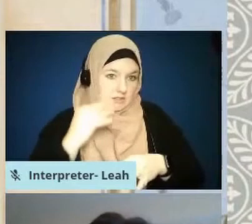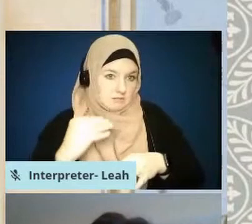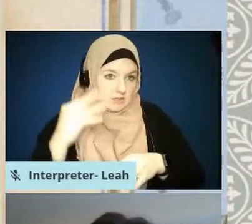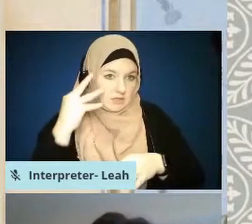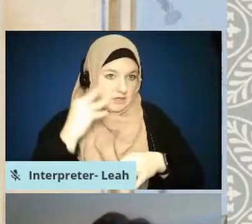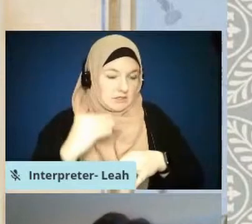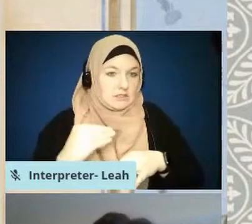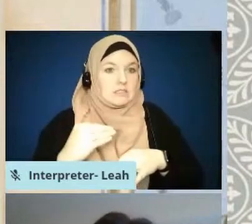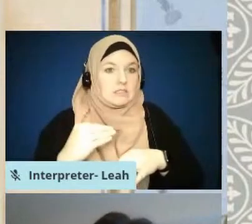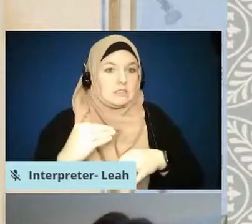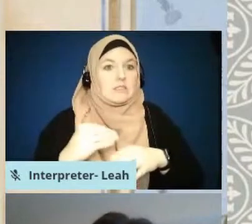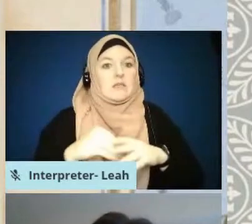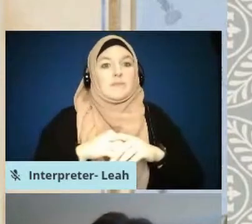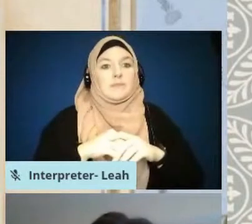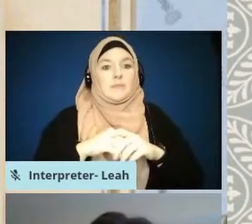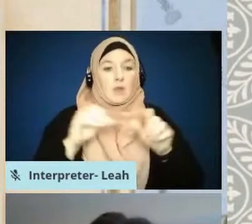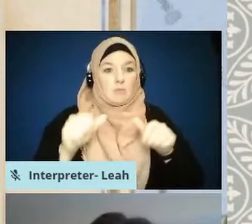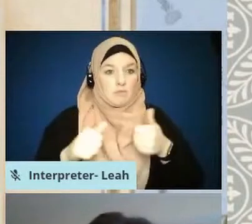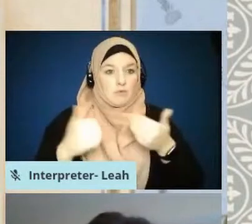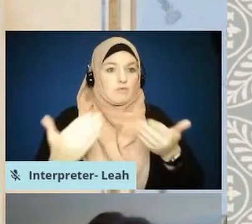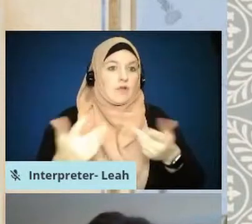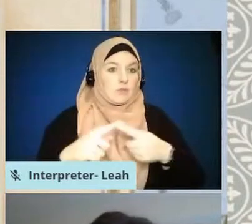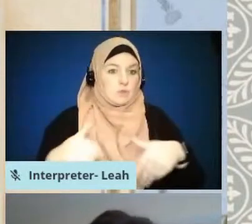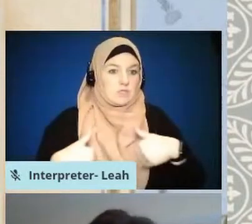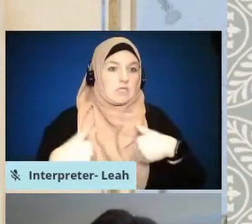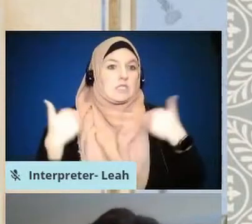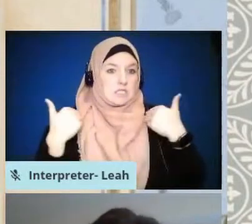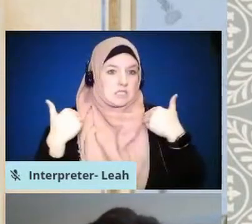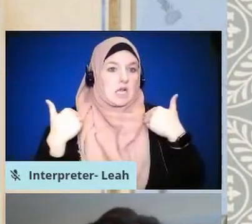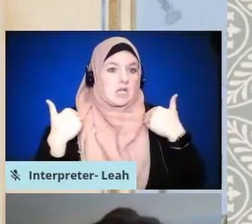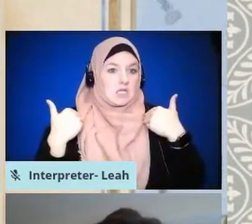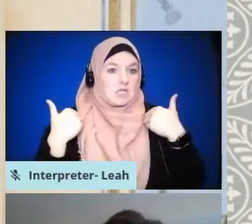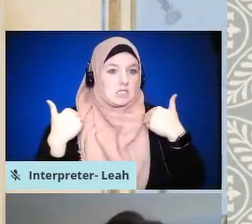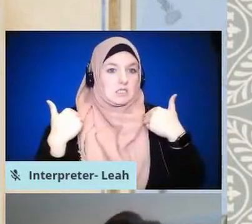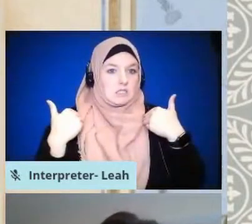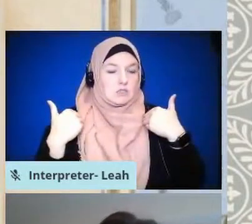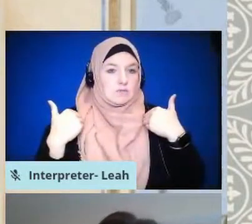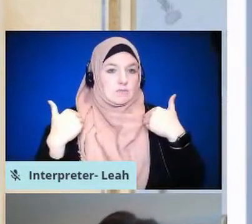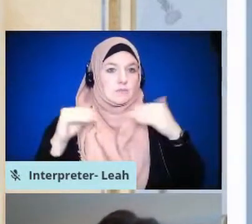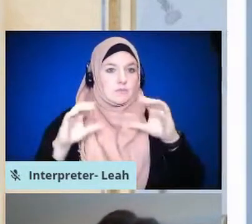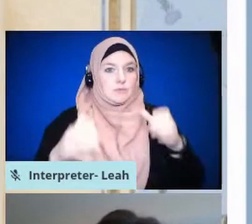are being delivered to these young souls.